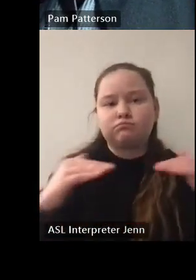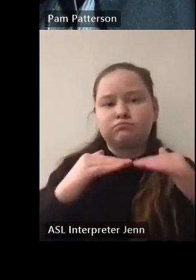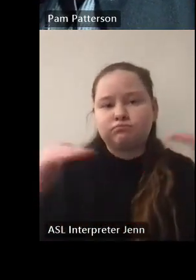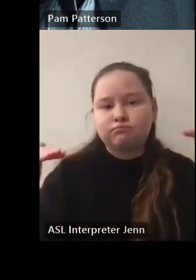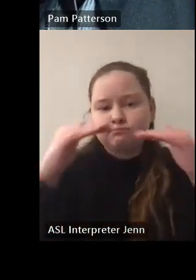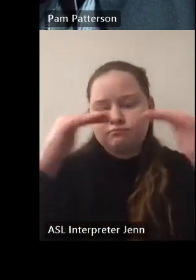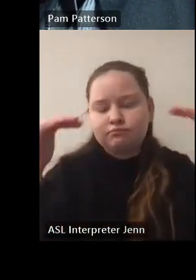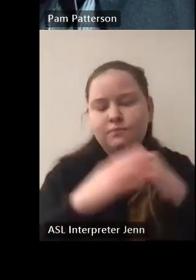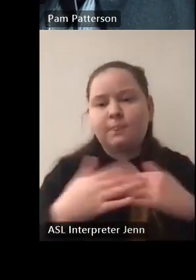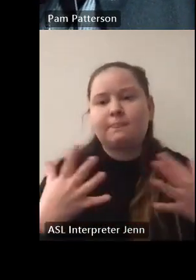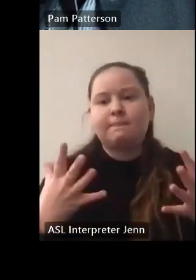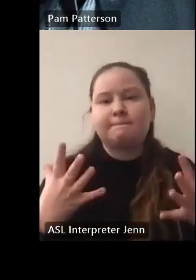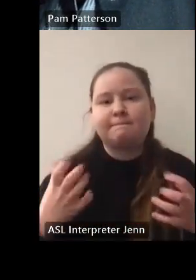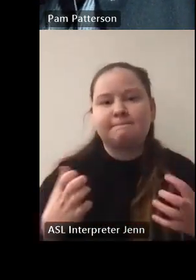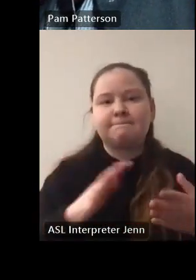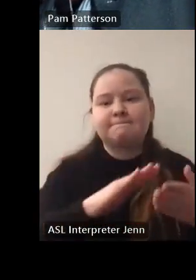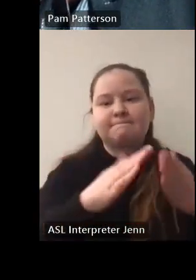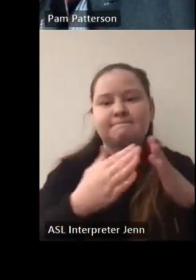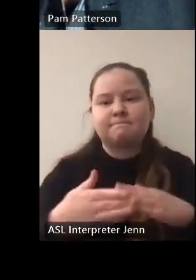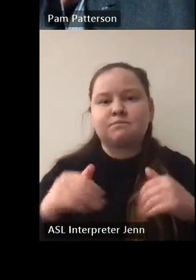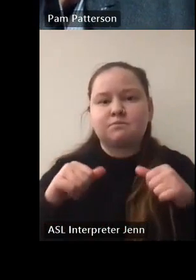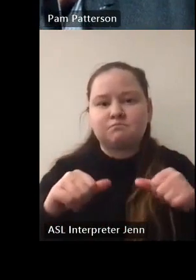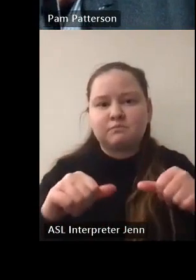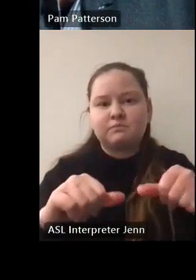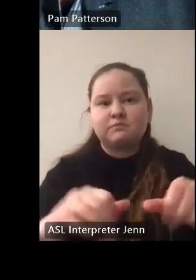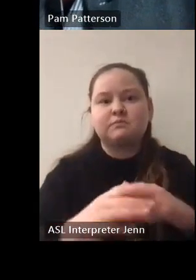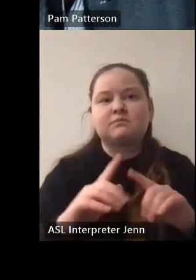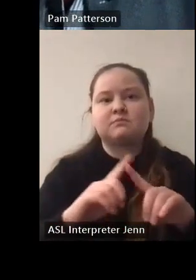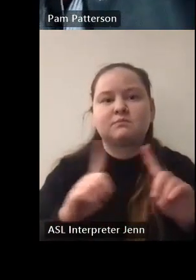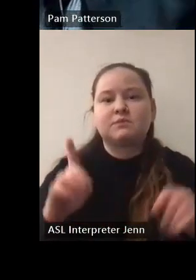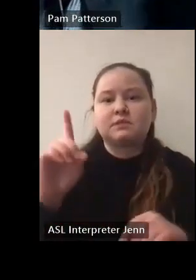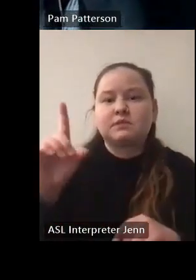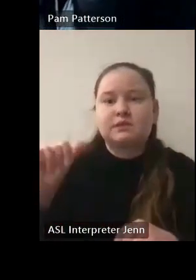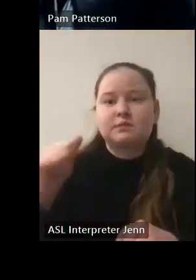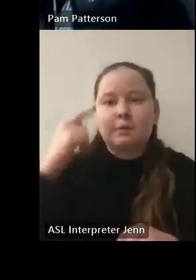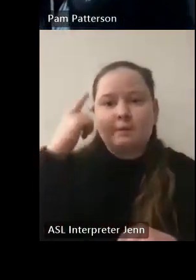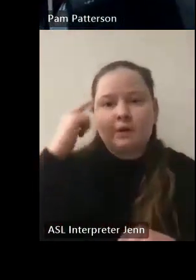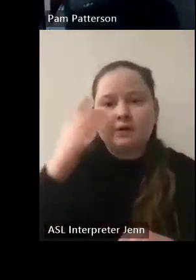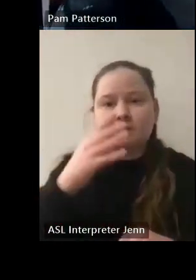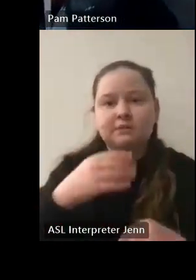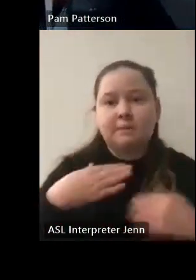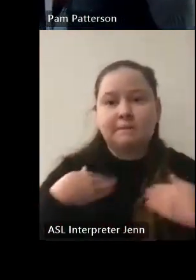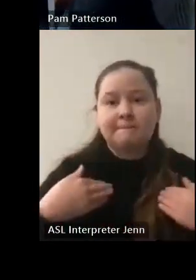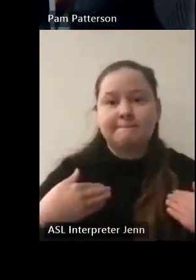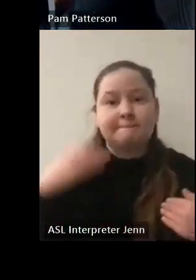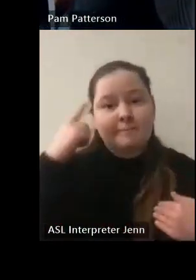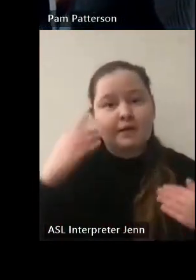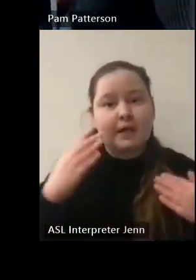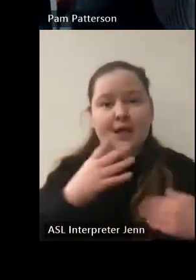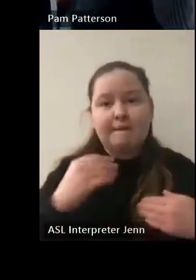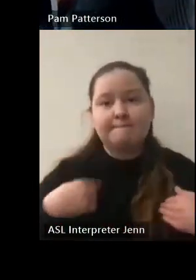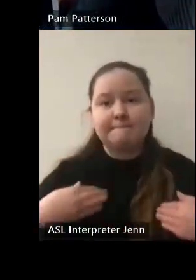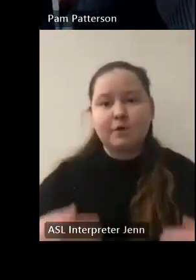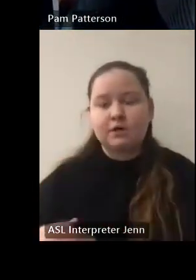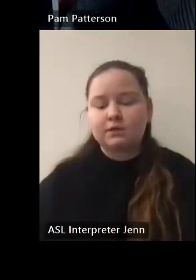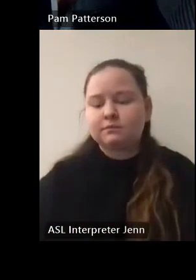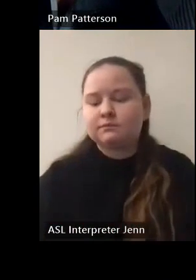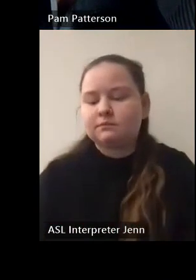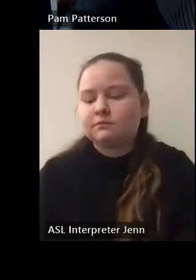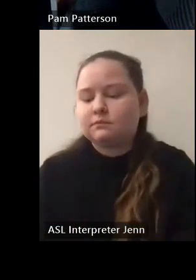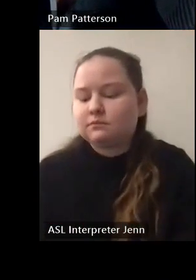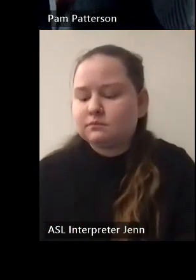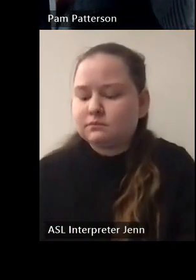of multiple disabled bodies and minds. And actually, just as an afterthought, I should mention that from the